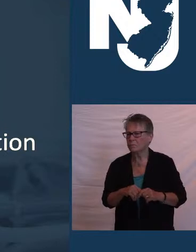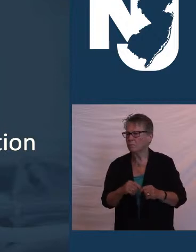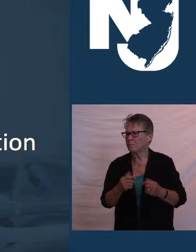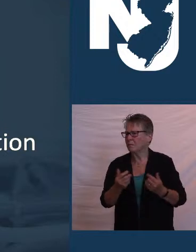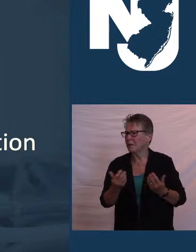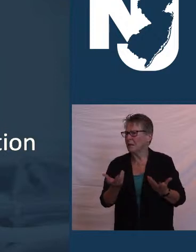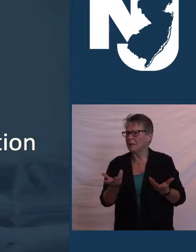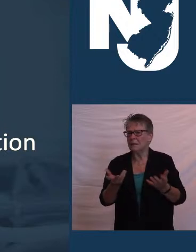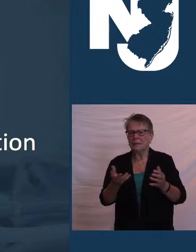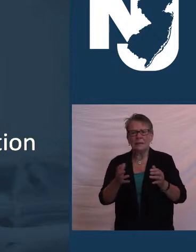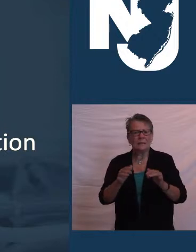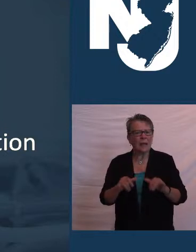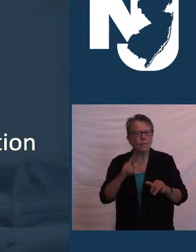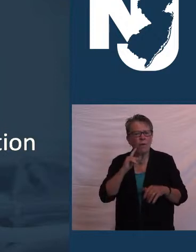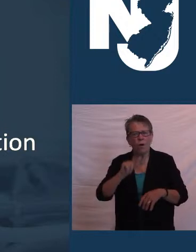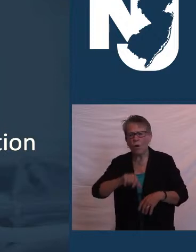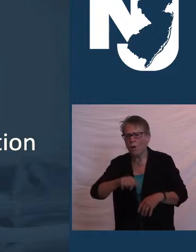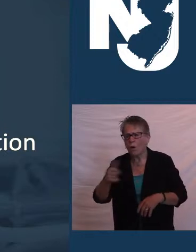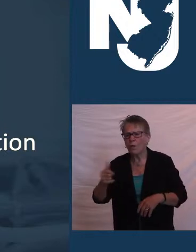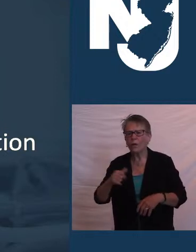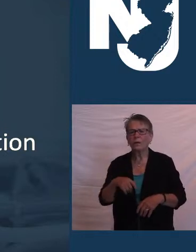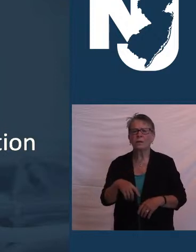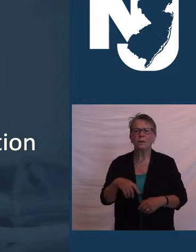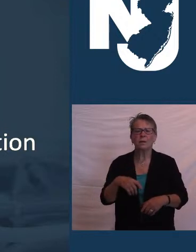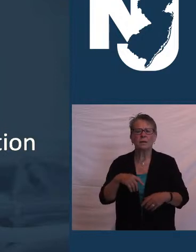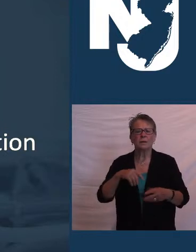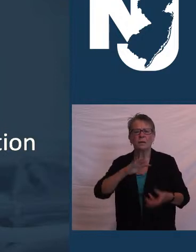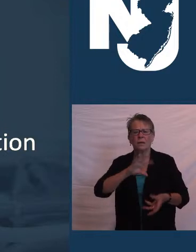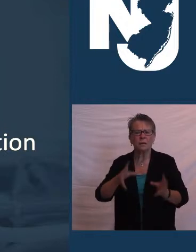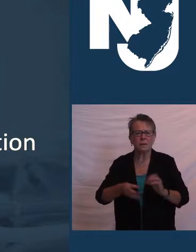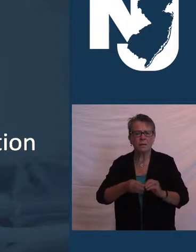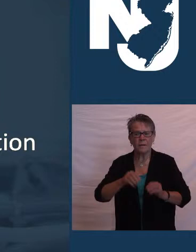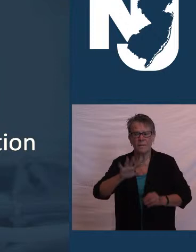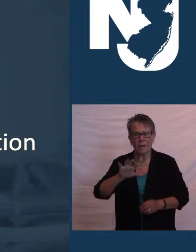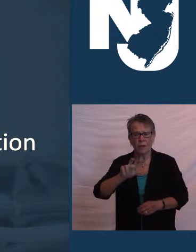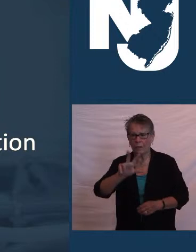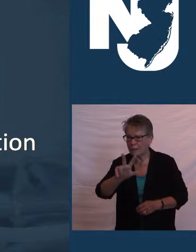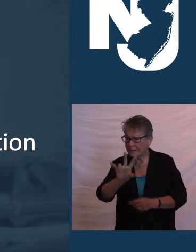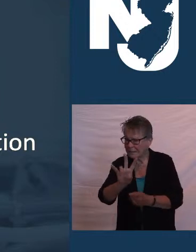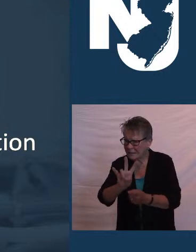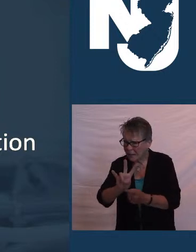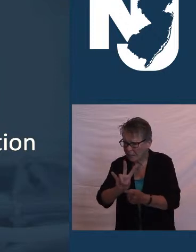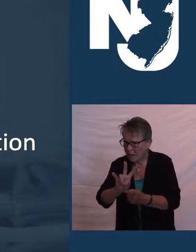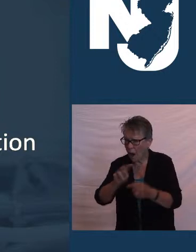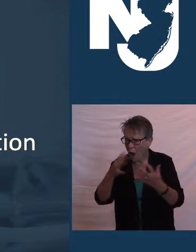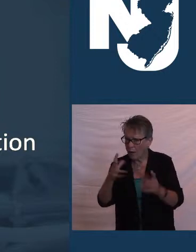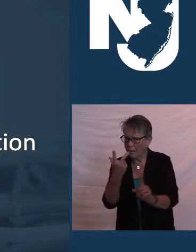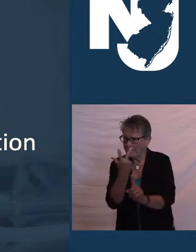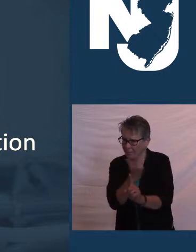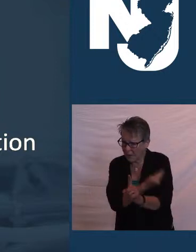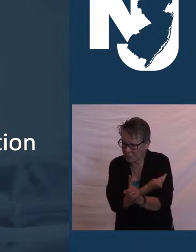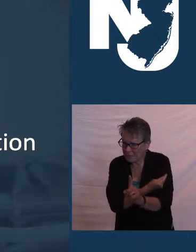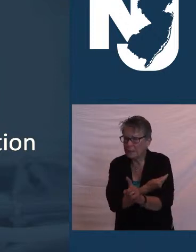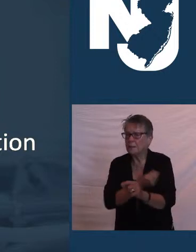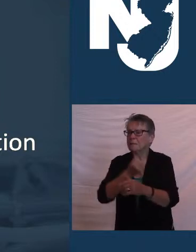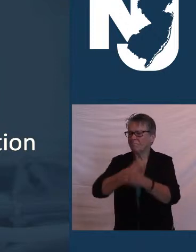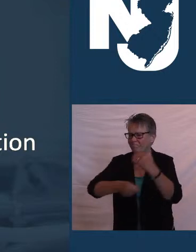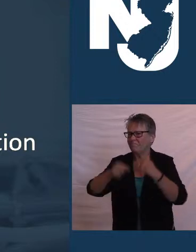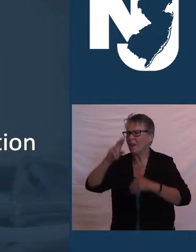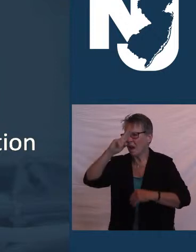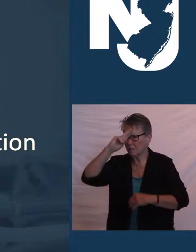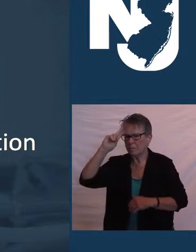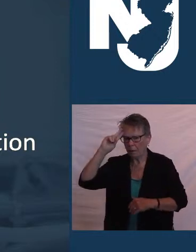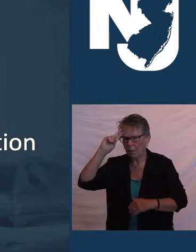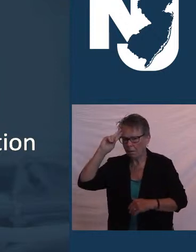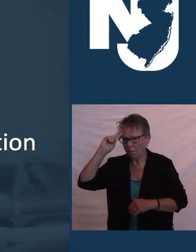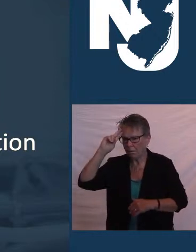of 537 fully vaccinated individuals have been hospitalized due to COVID, but since January 19th, our hospitals have reported